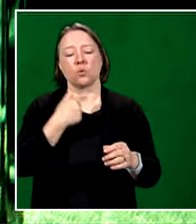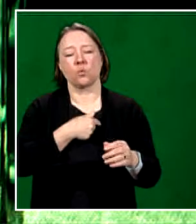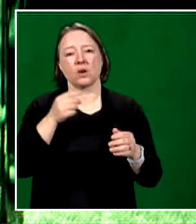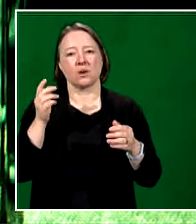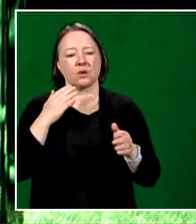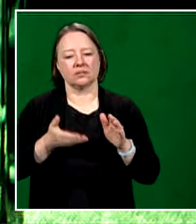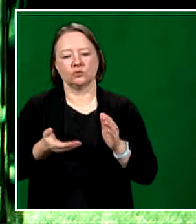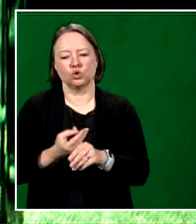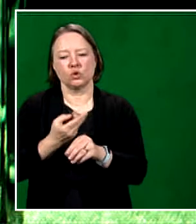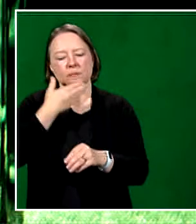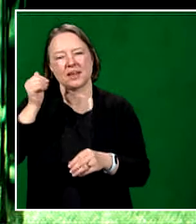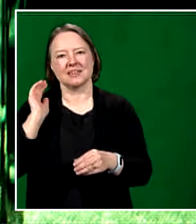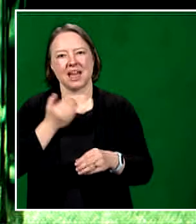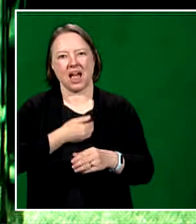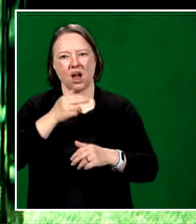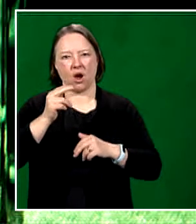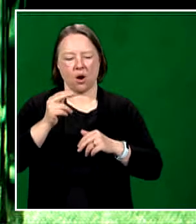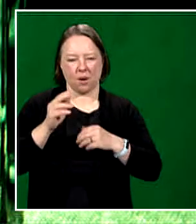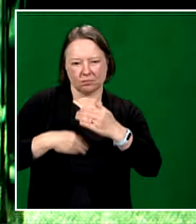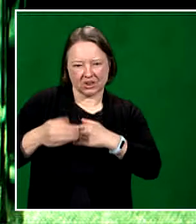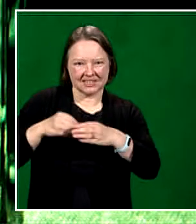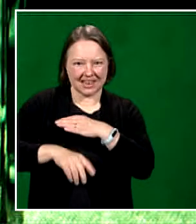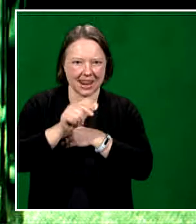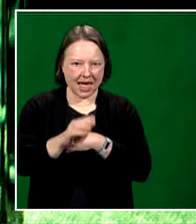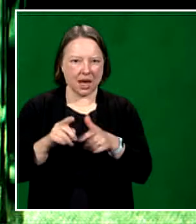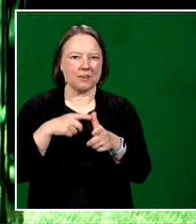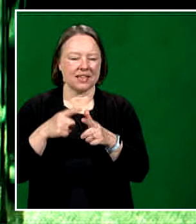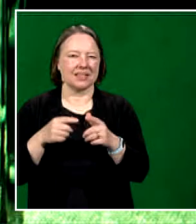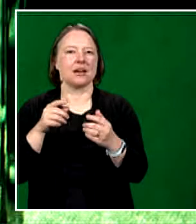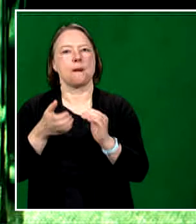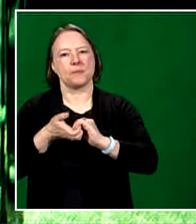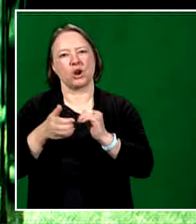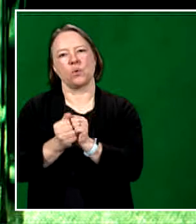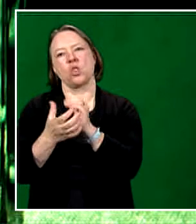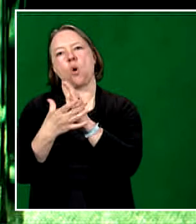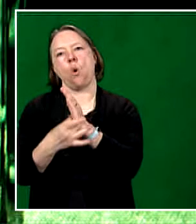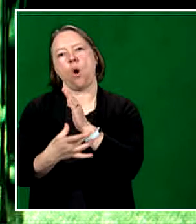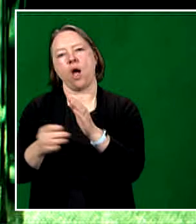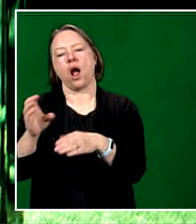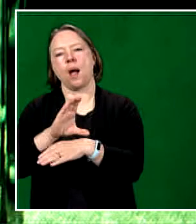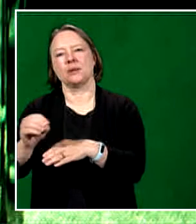procedures in the laboratory and then turn to partnering with oil production facilities to test our tech.